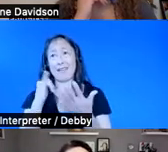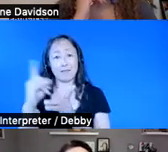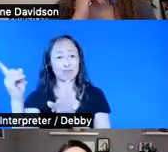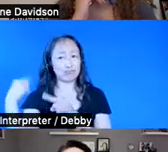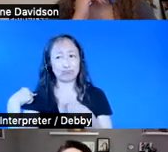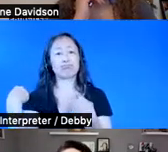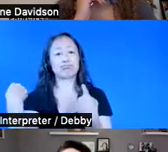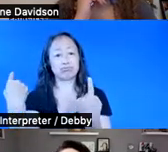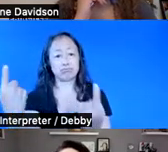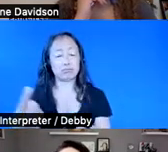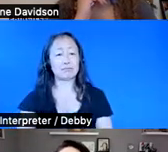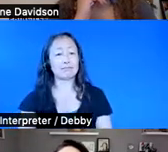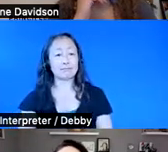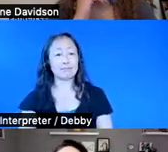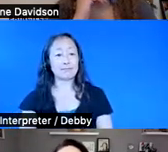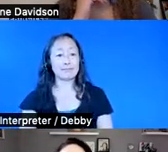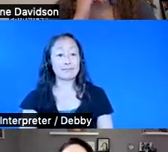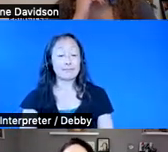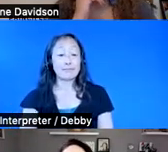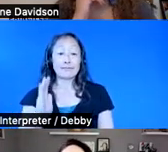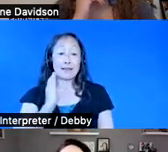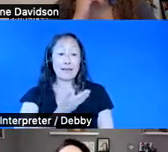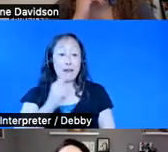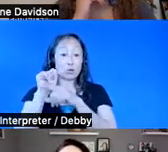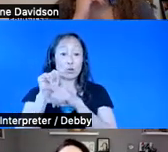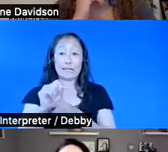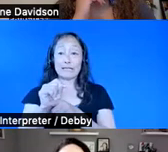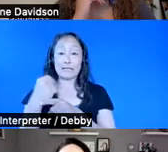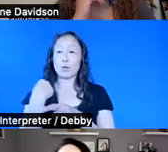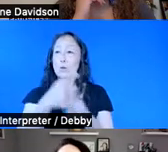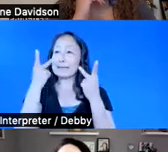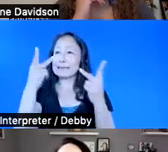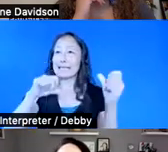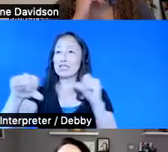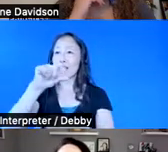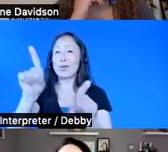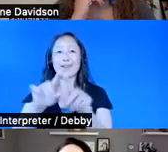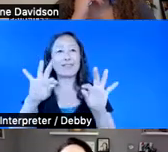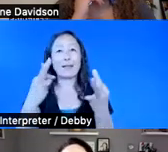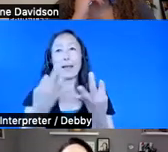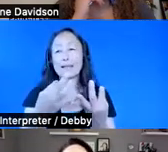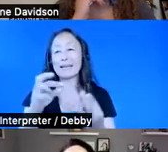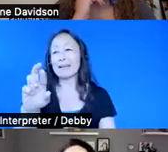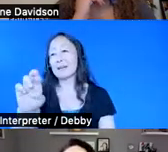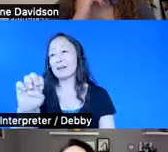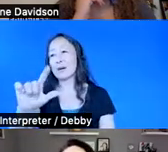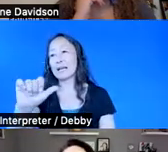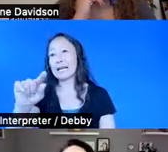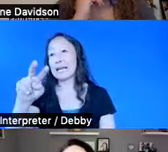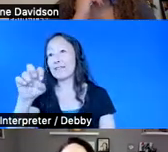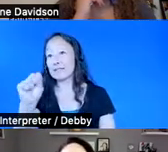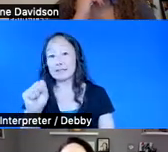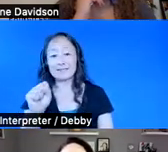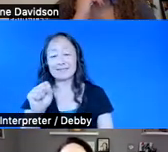In our traditions, we look at each other as relatives, and not just relatives in the human sense, but we look